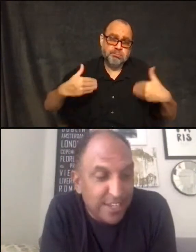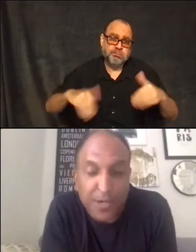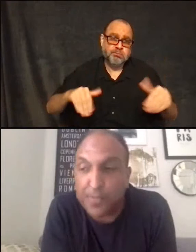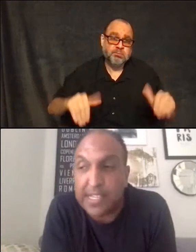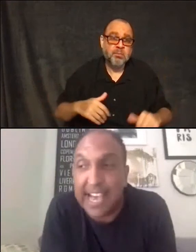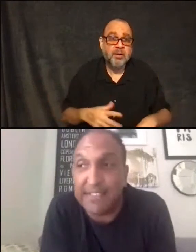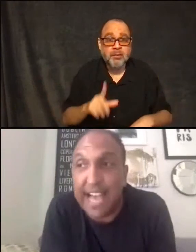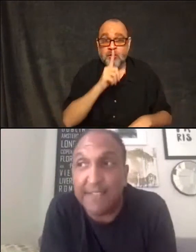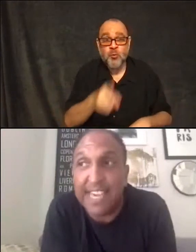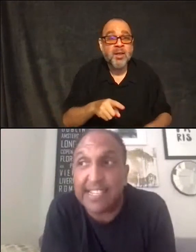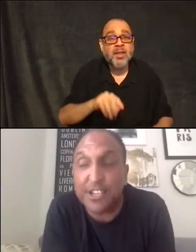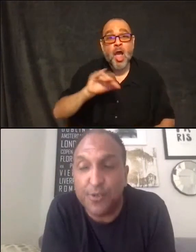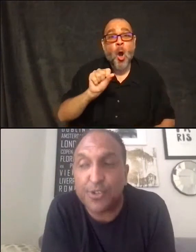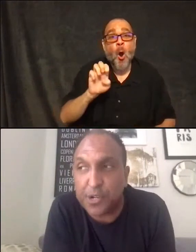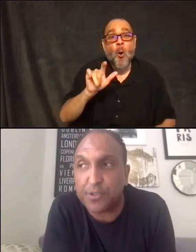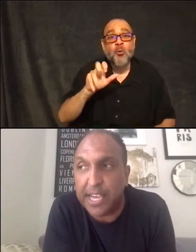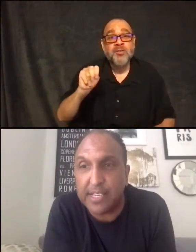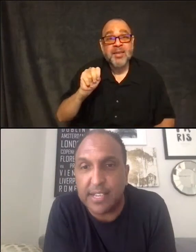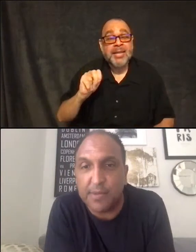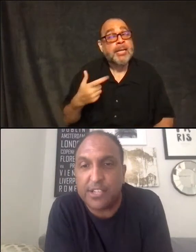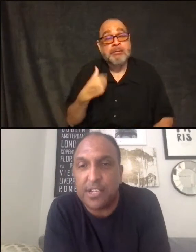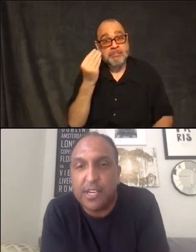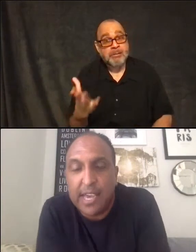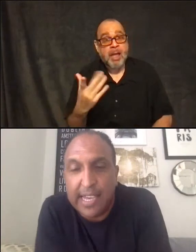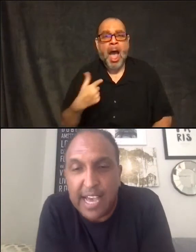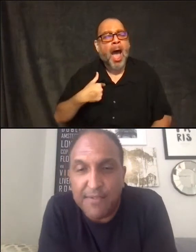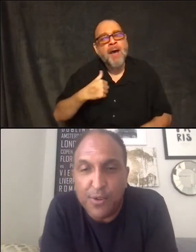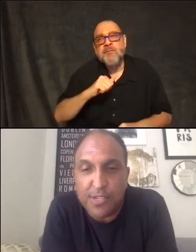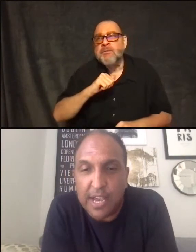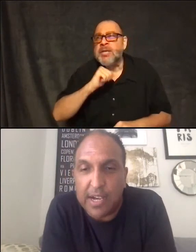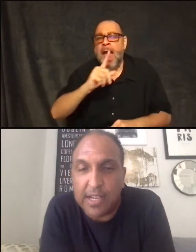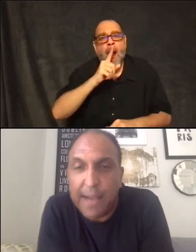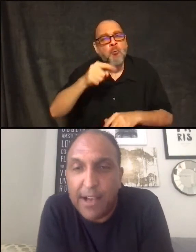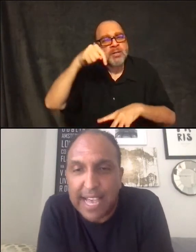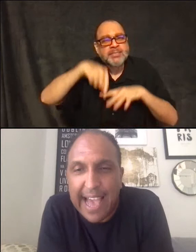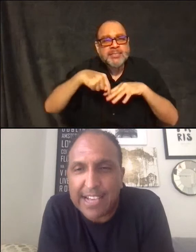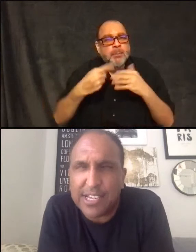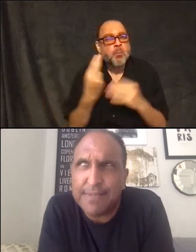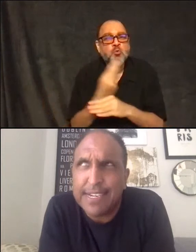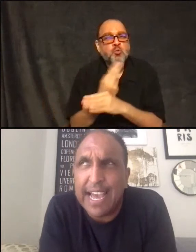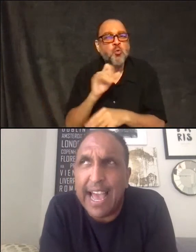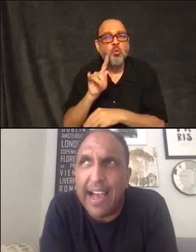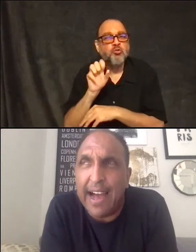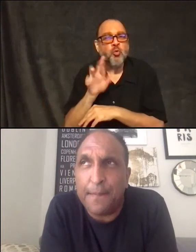out with you, Joselin, in Twitter Spaces. I've yet to use Twitter Spaces as much as I've used Clubhouse. I